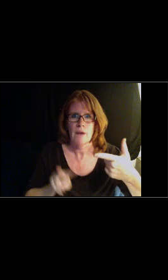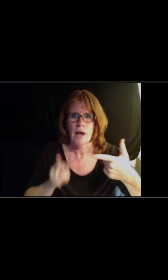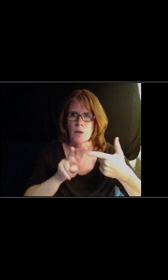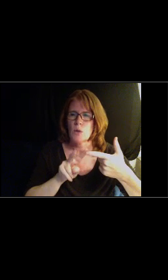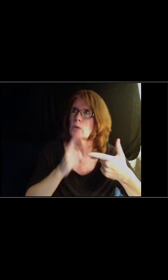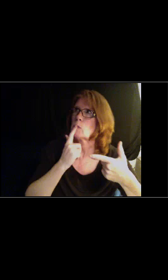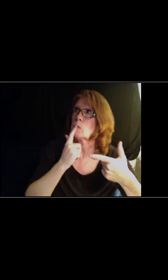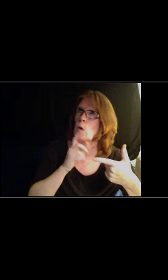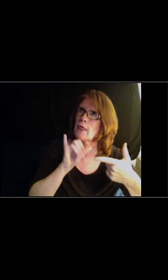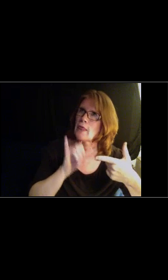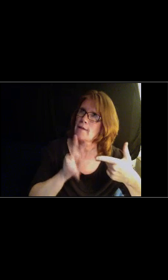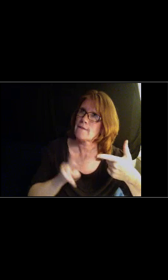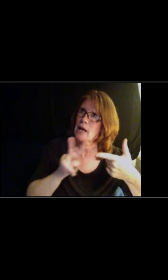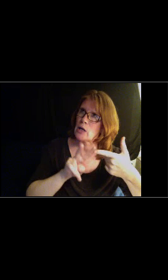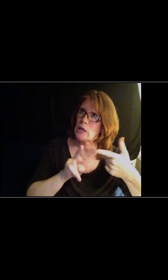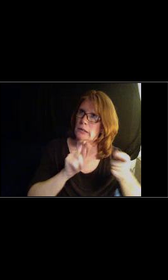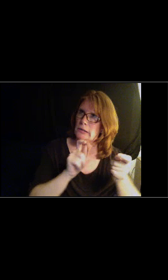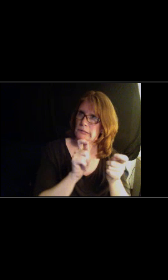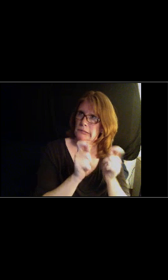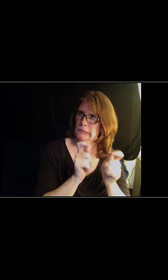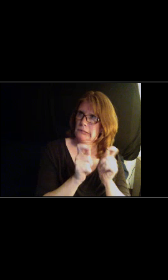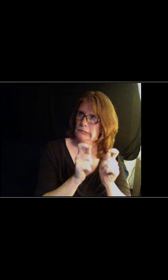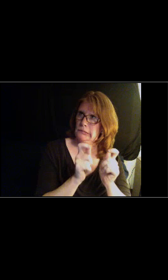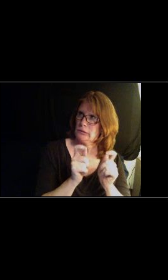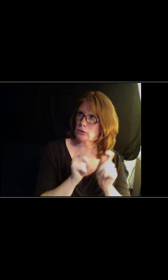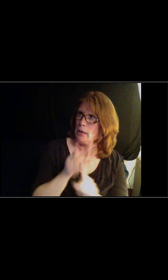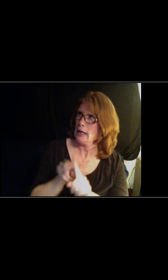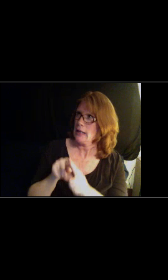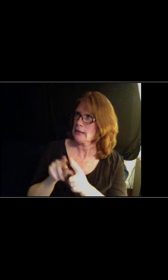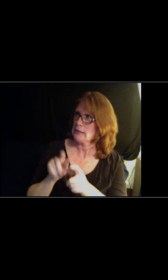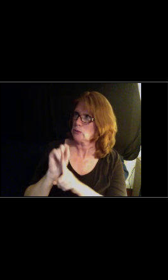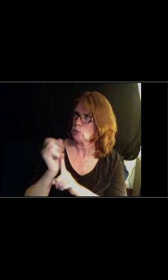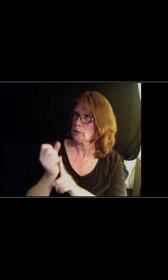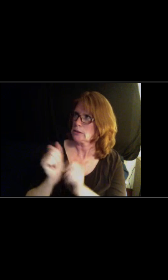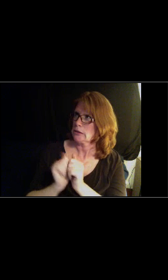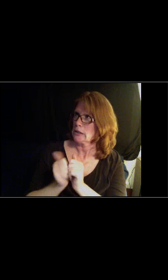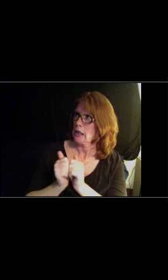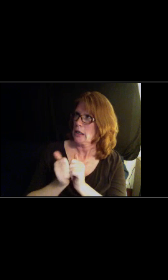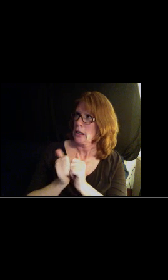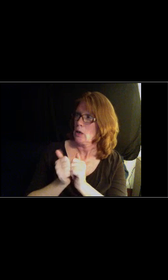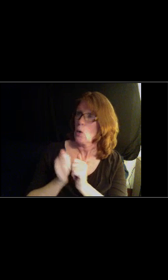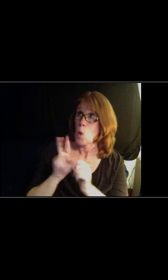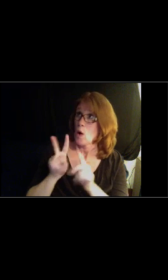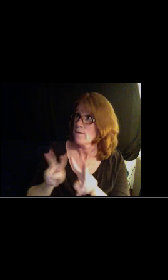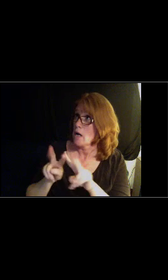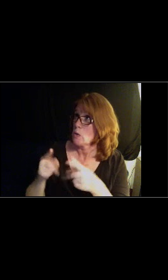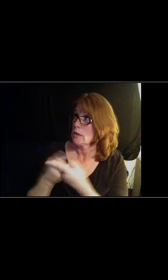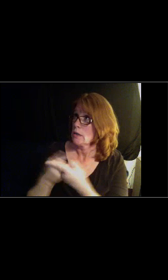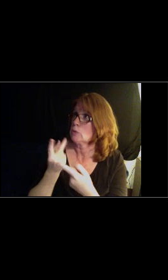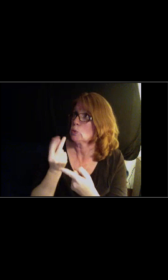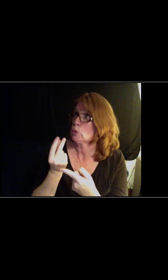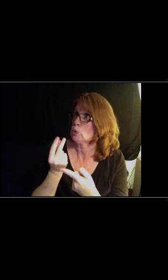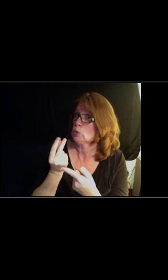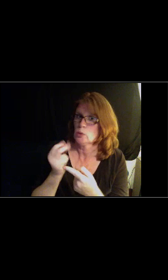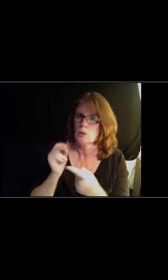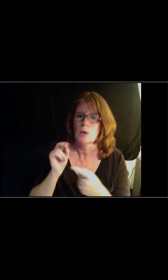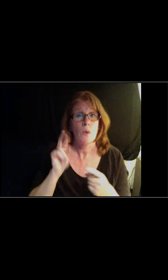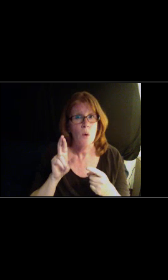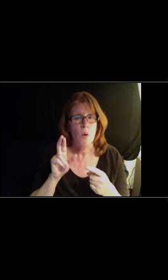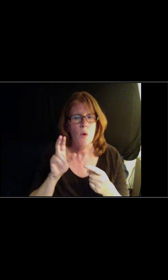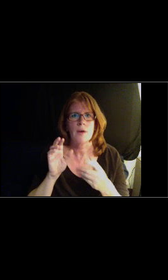situation. Or if you look at values, you have to realize that how those function particularly in our variety